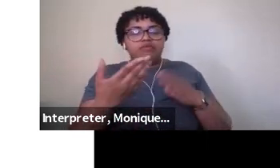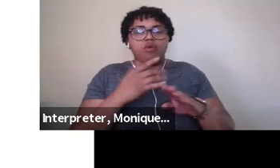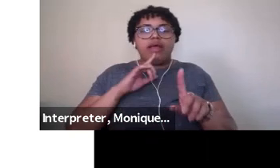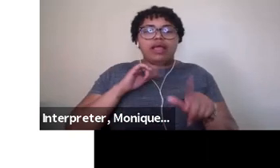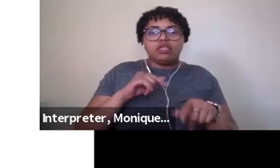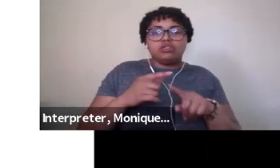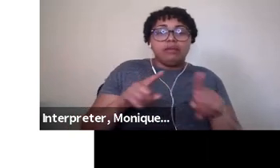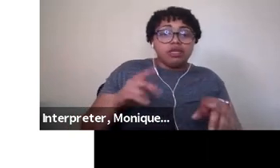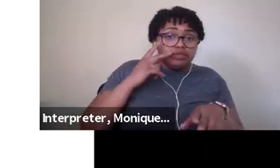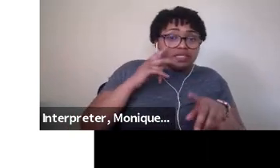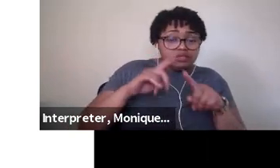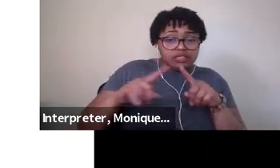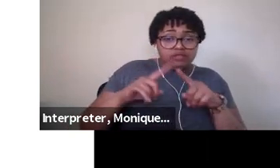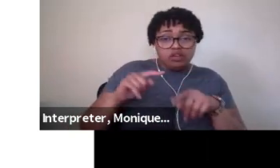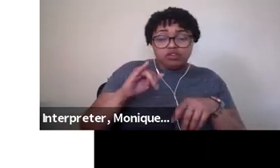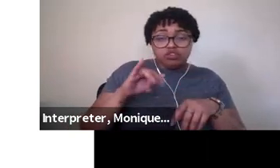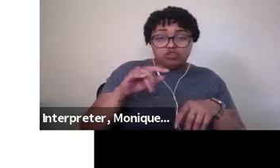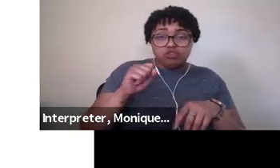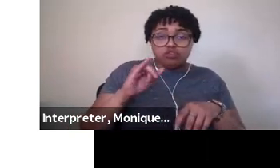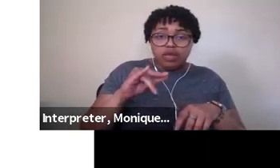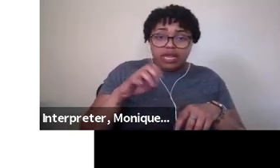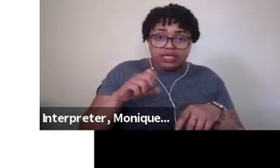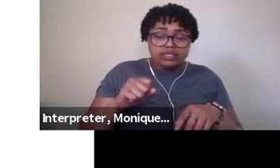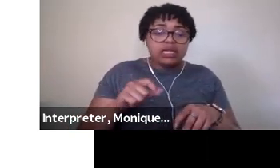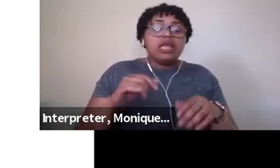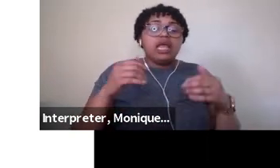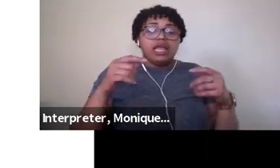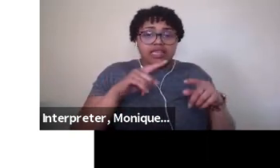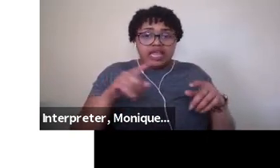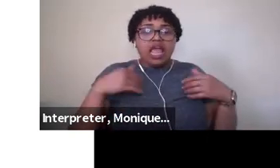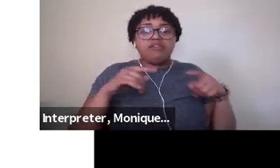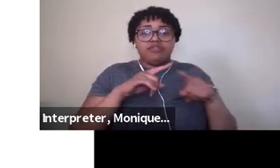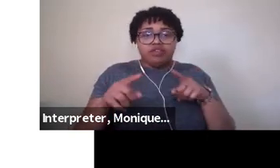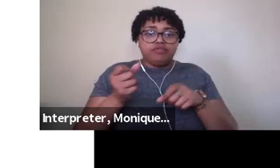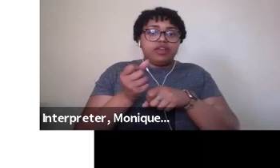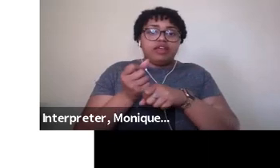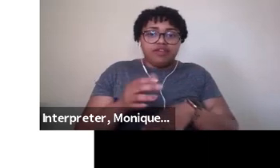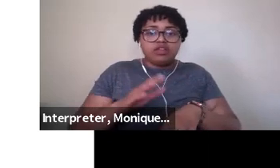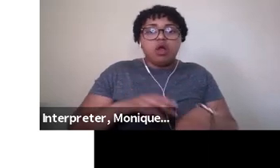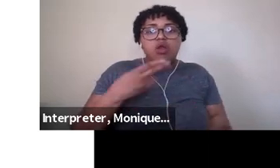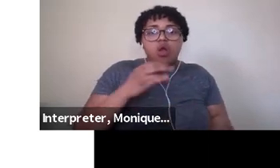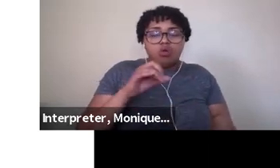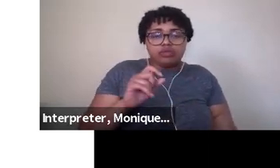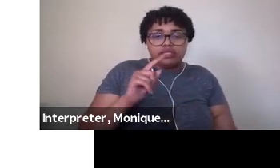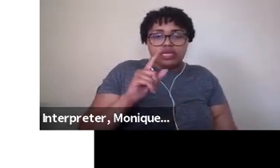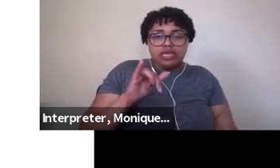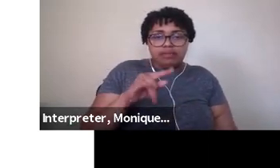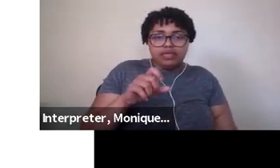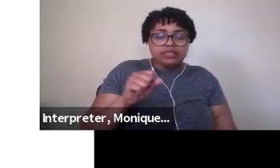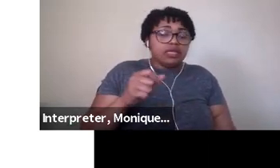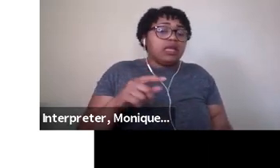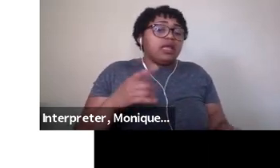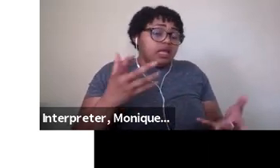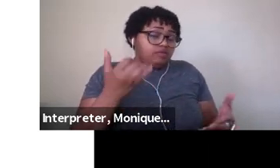strains of Trisibacter sanguinis have different effects on host lipids. Okay, so that's fine. And it's, again, not surprising to see microbial